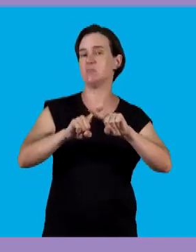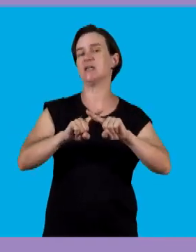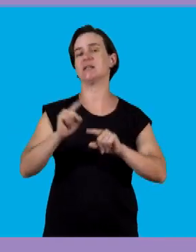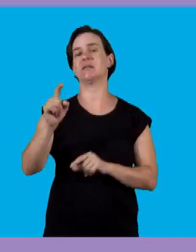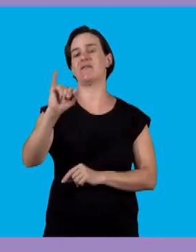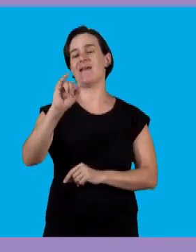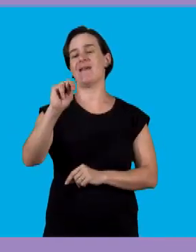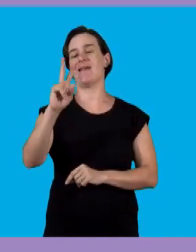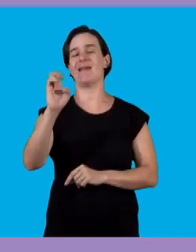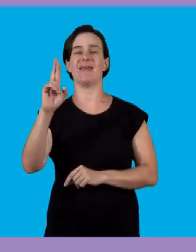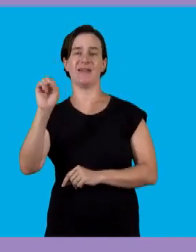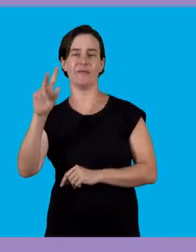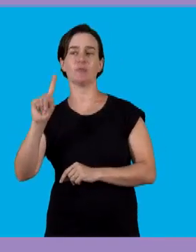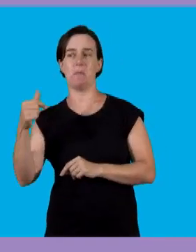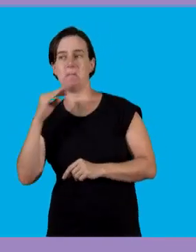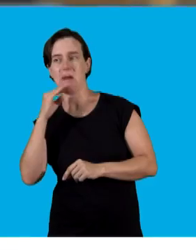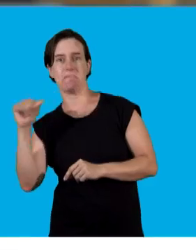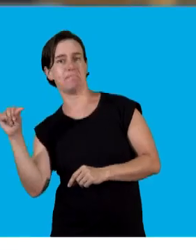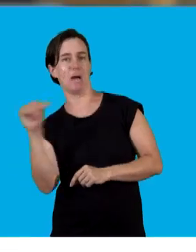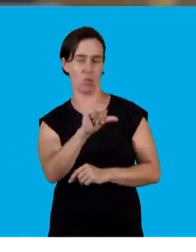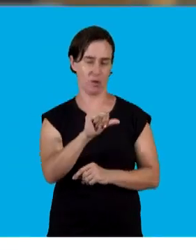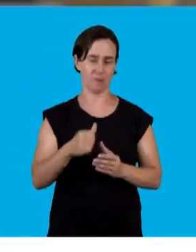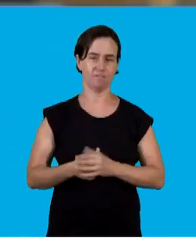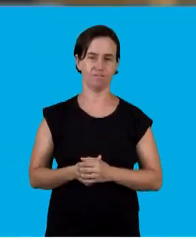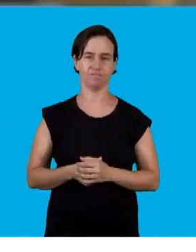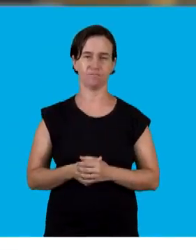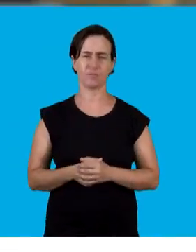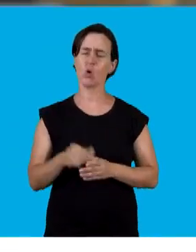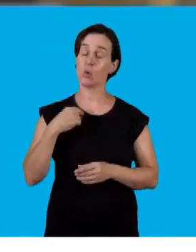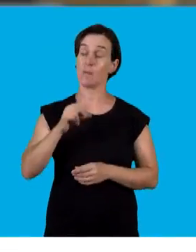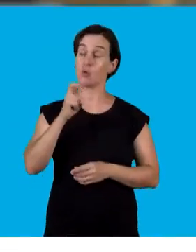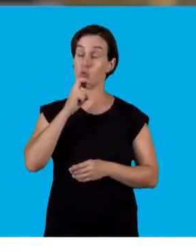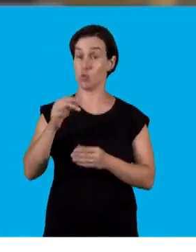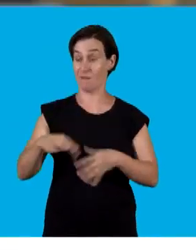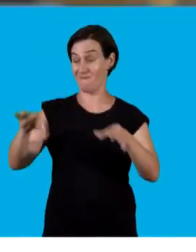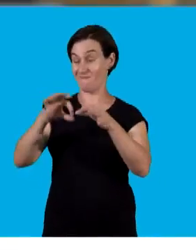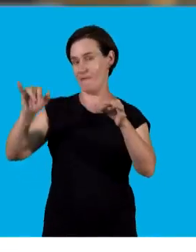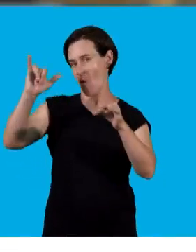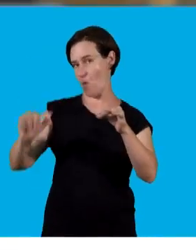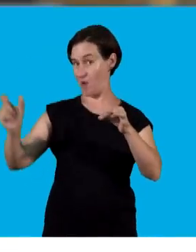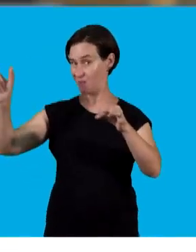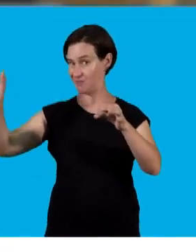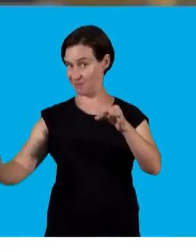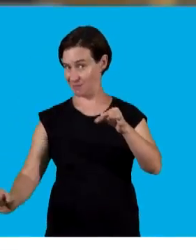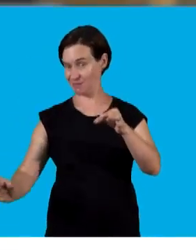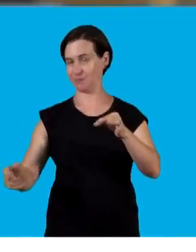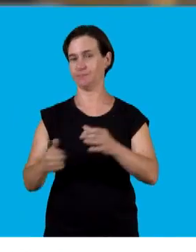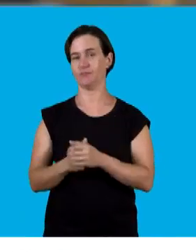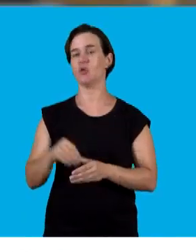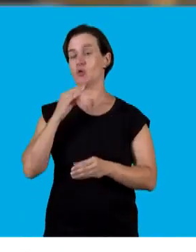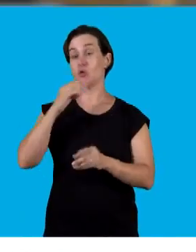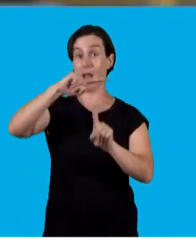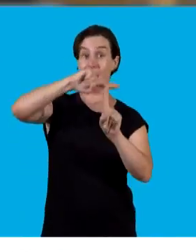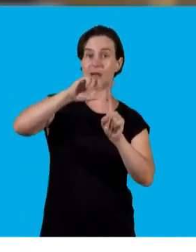which is what we initially started with. So let's look at those output values and use the additive inverses and the